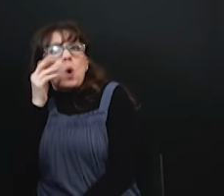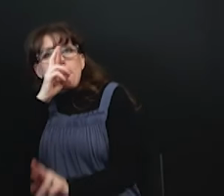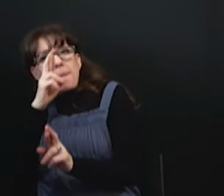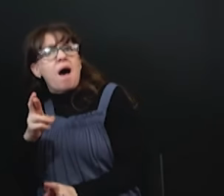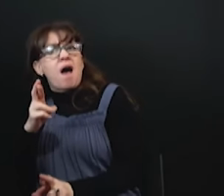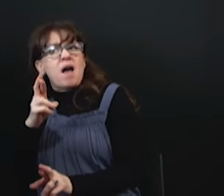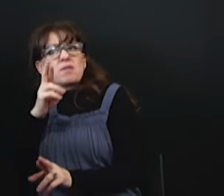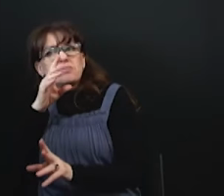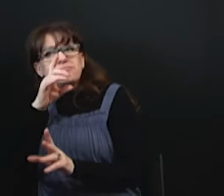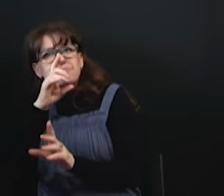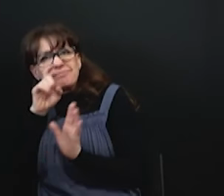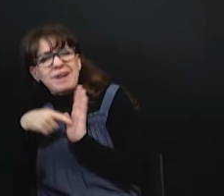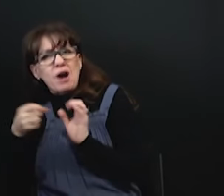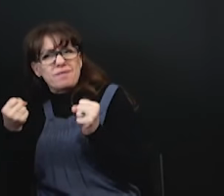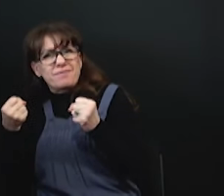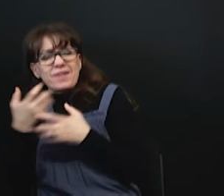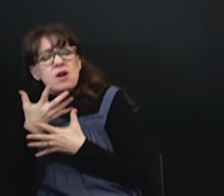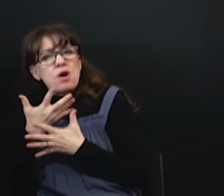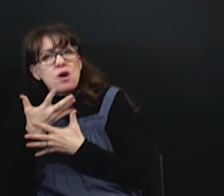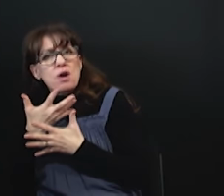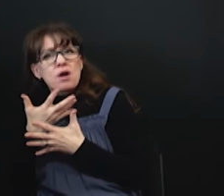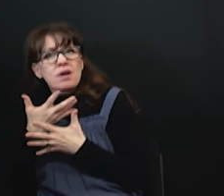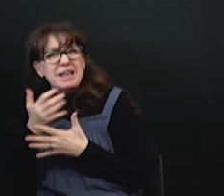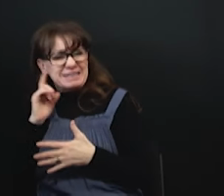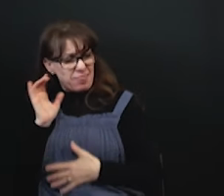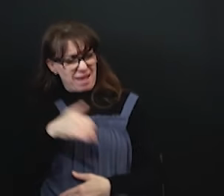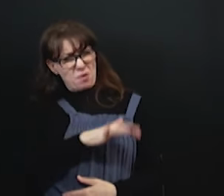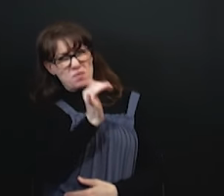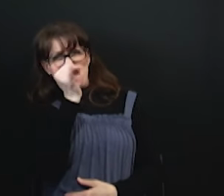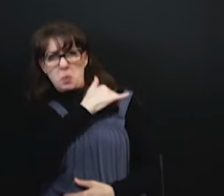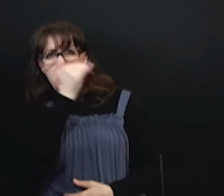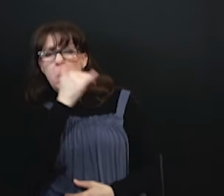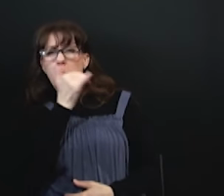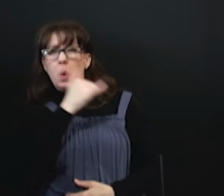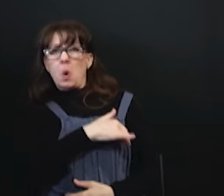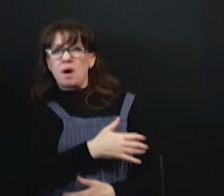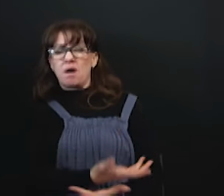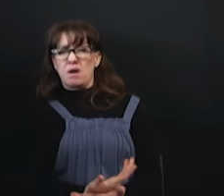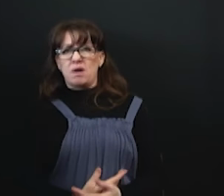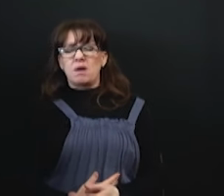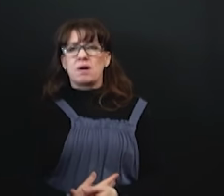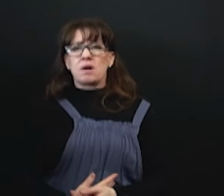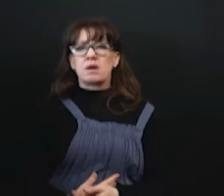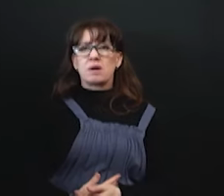or admired or feared. It sounded like foolishness.